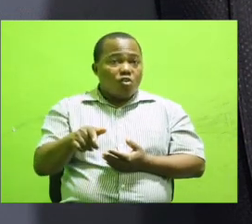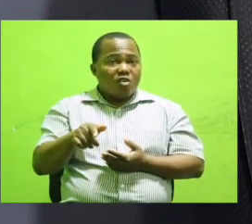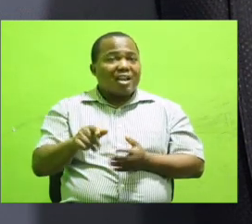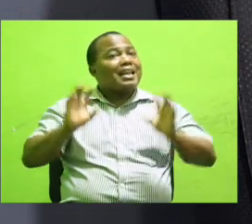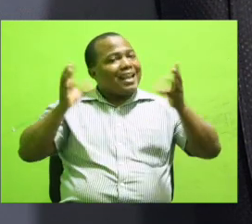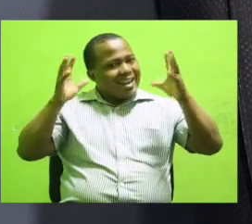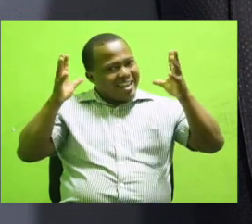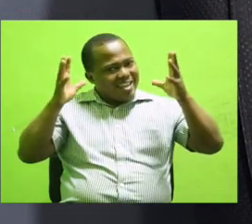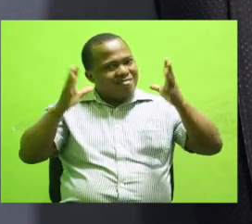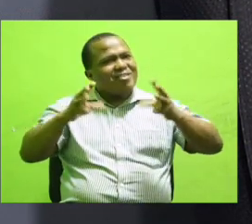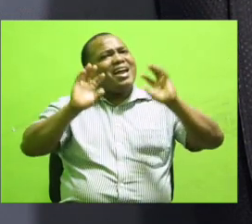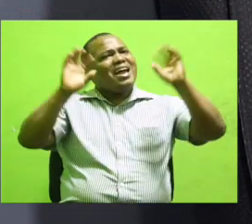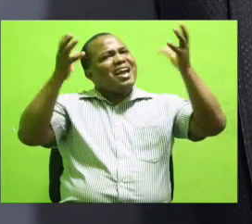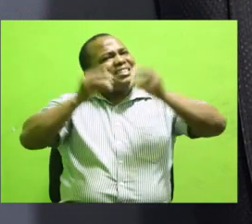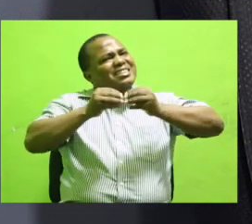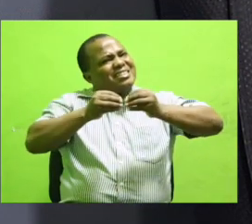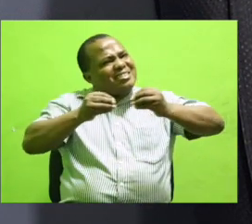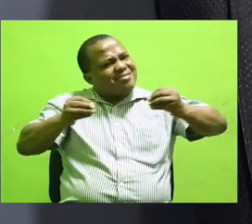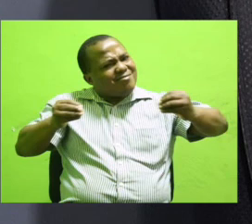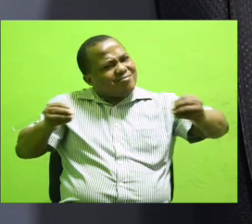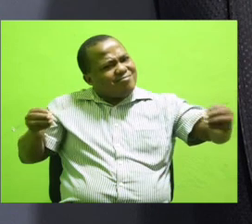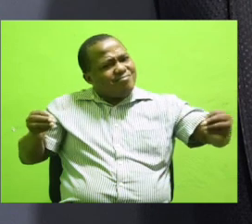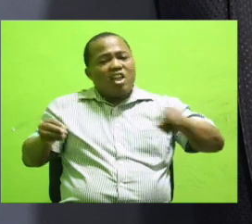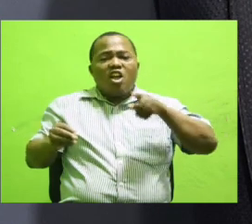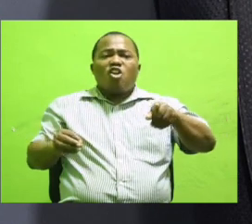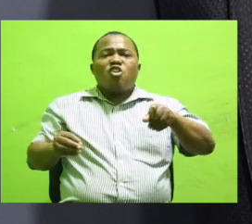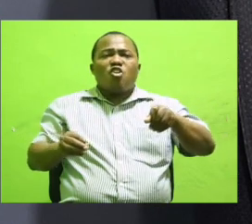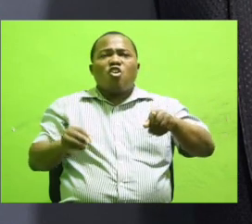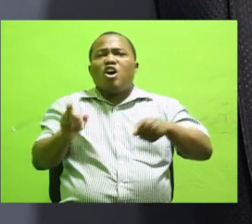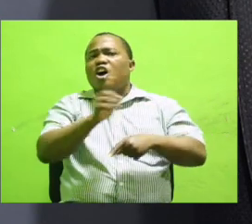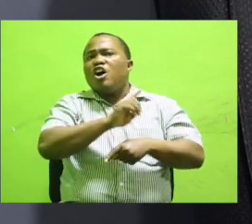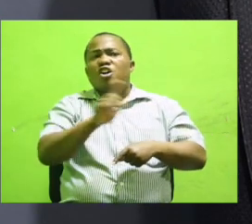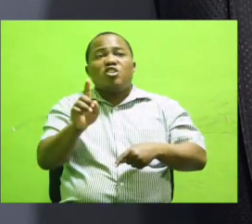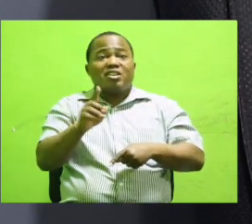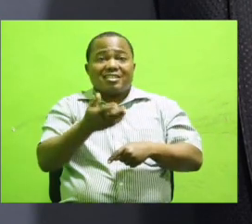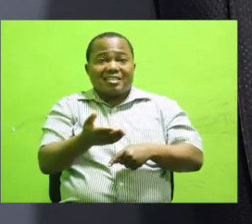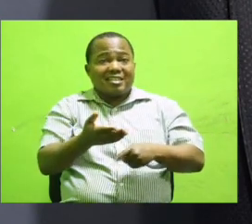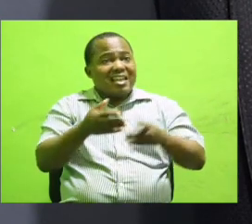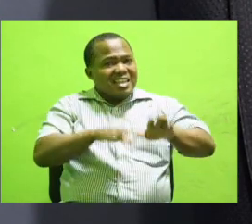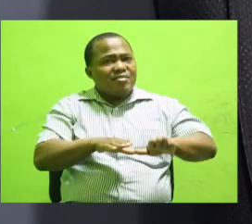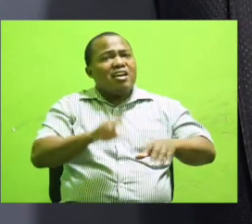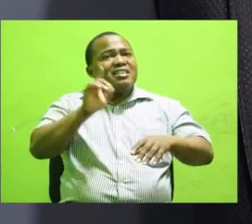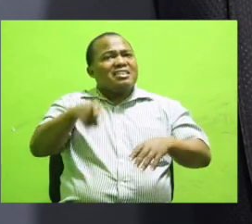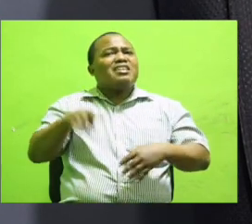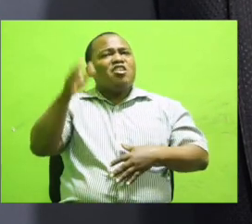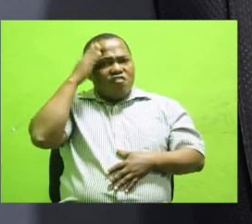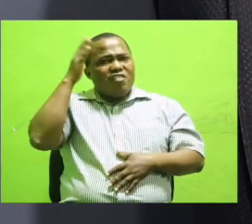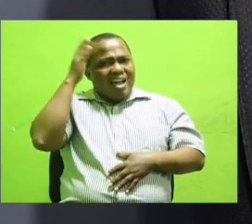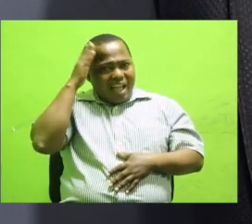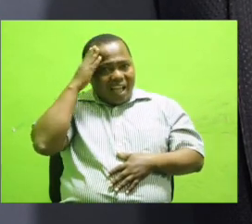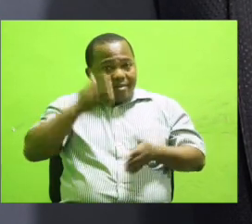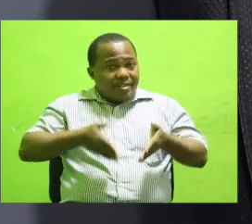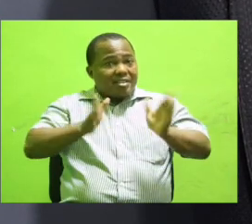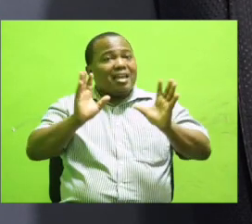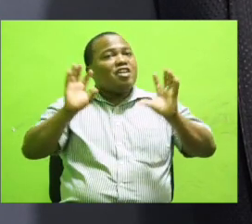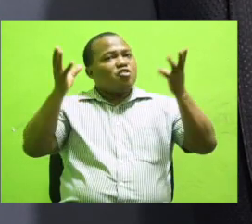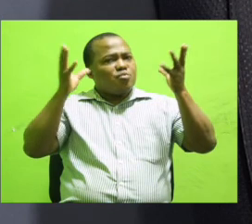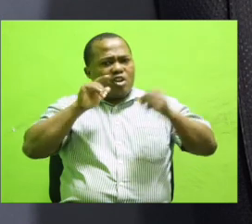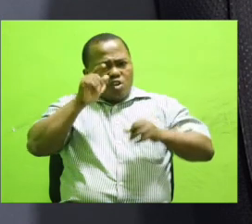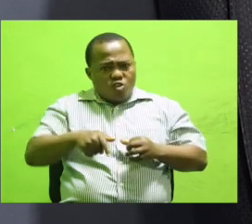life with the correct diet, with the correct nutrients, with the correct lifestyle. You can live